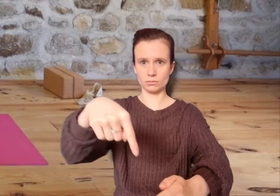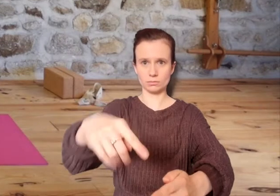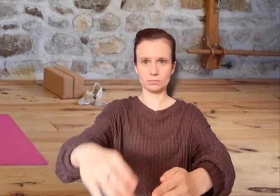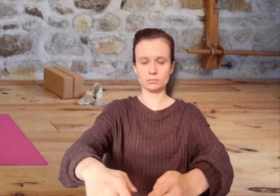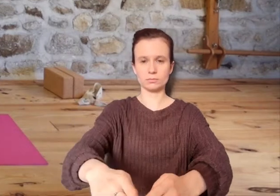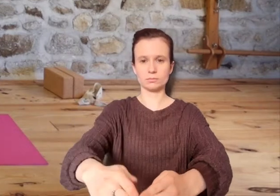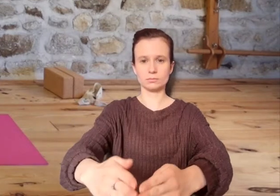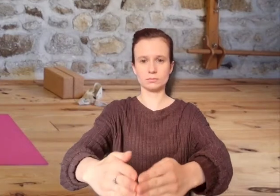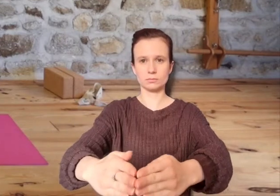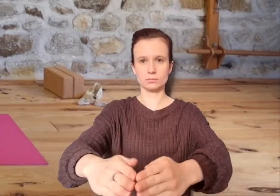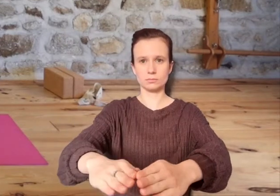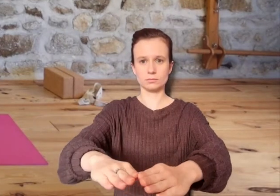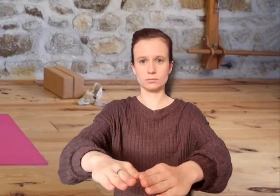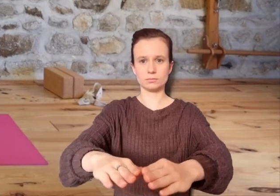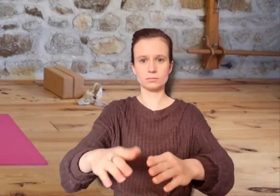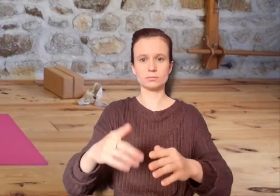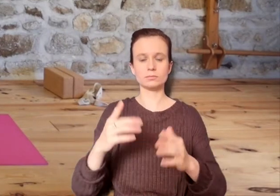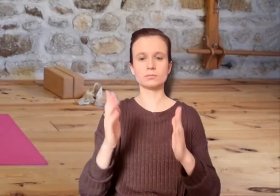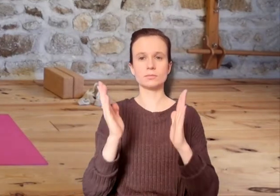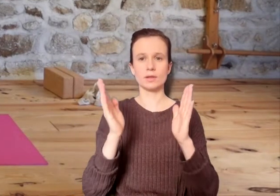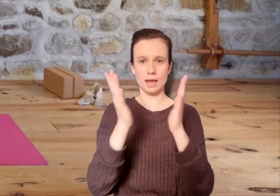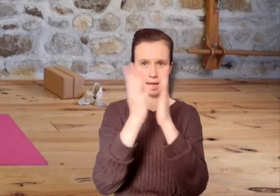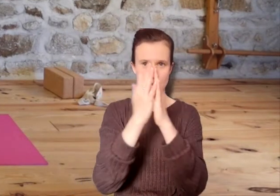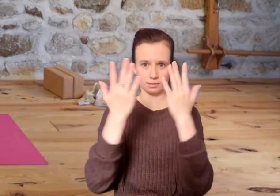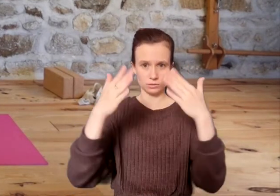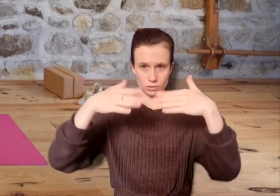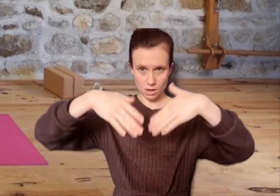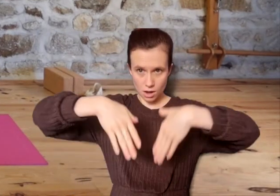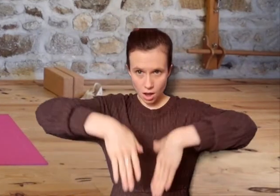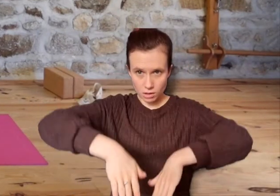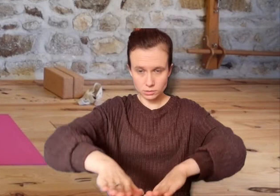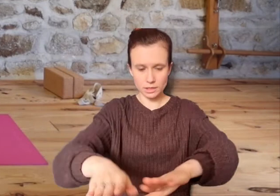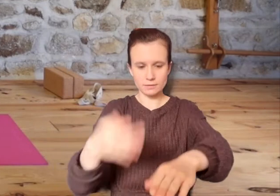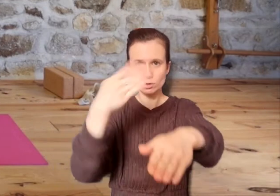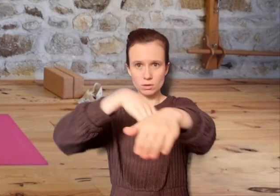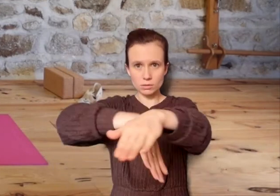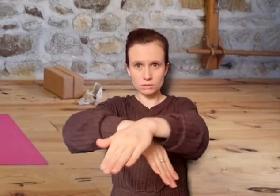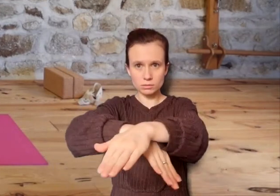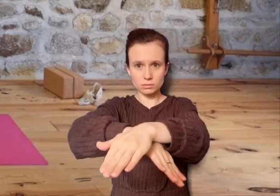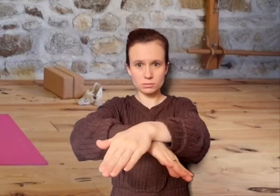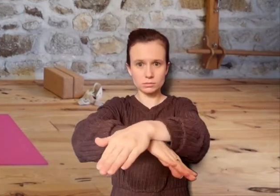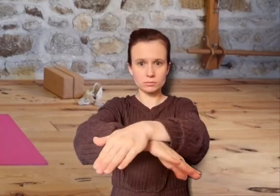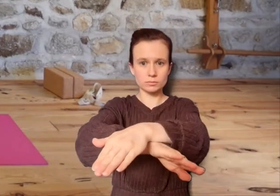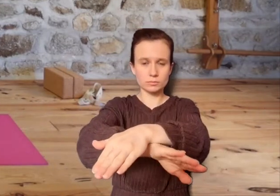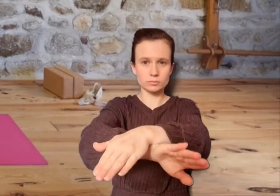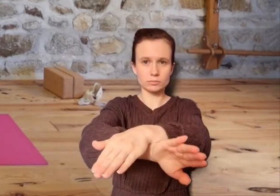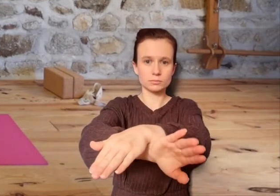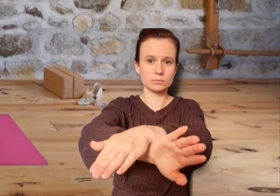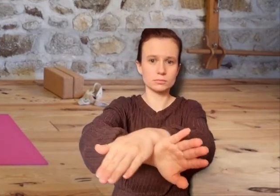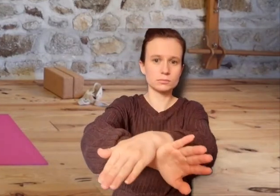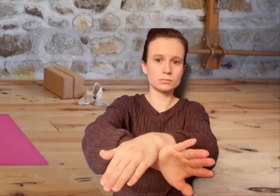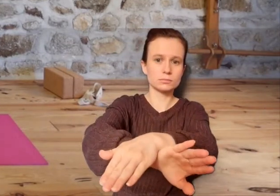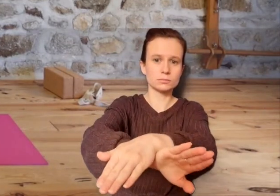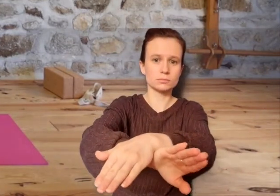So I've just created a diamond with my legs, yeah? From there, we're going to take our hands, we're going to reach them under the ankles.